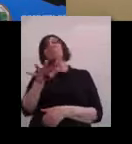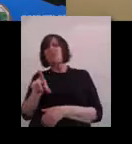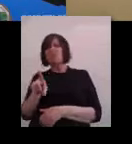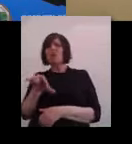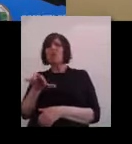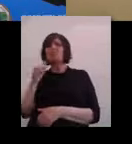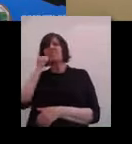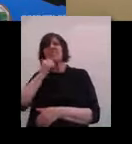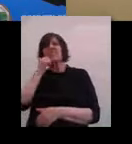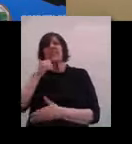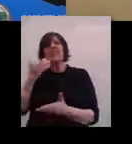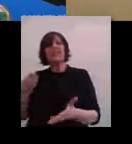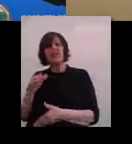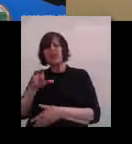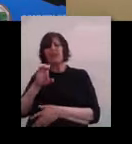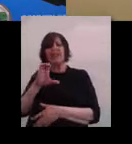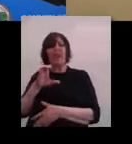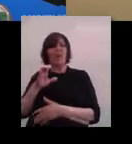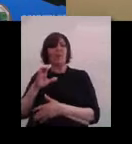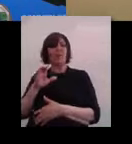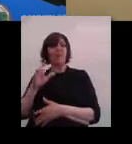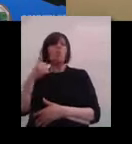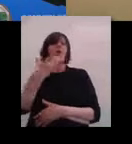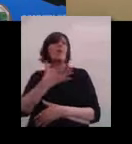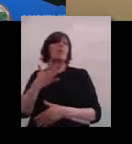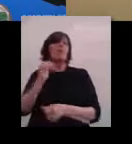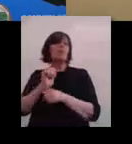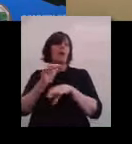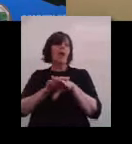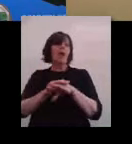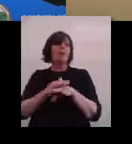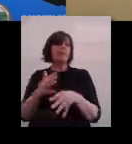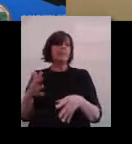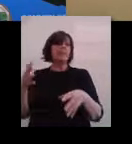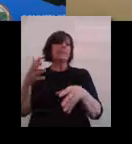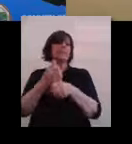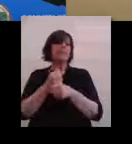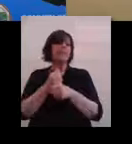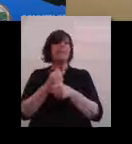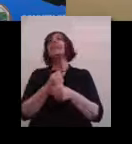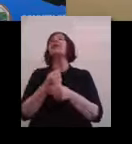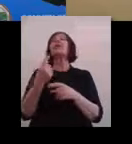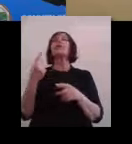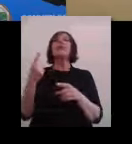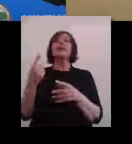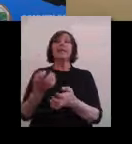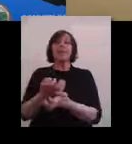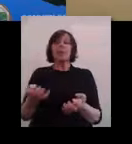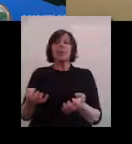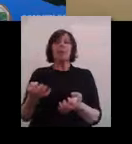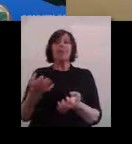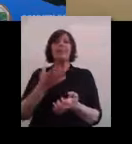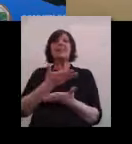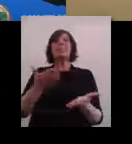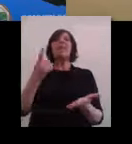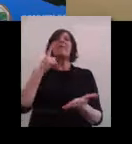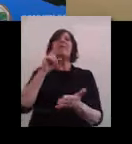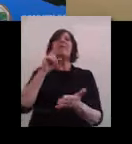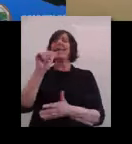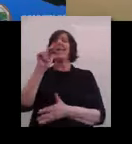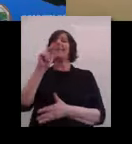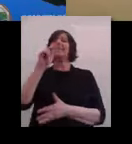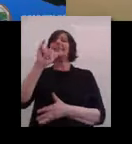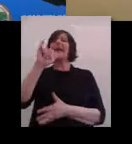of the things that we're actively working on right now is getting the appropriate equipment and supplies for the antibody tests. It's going to be very important that we